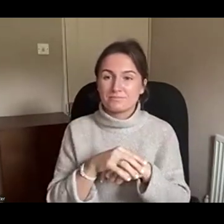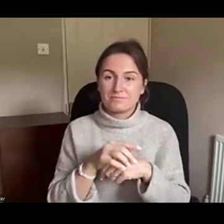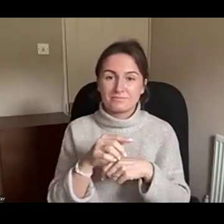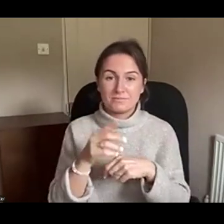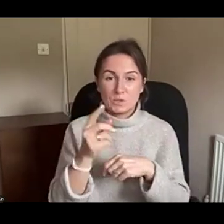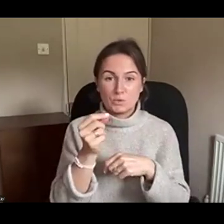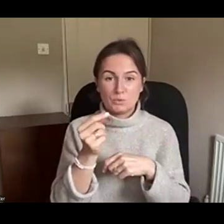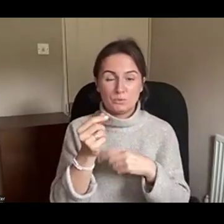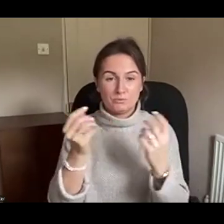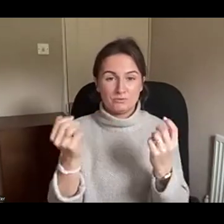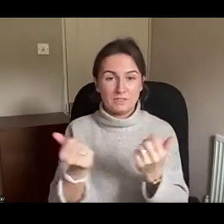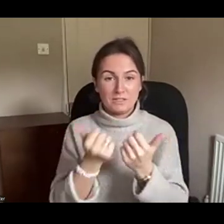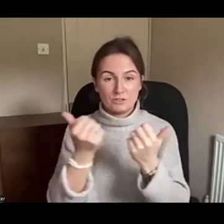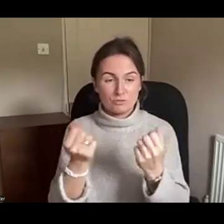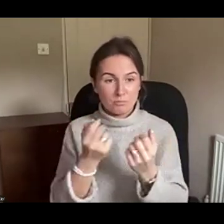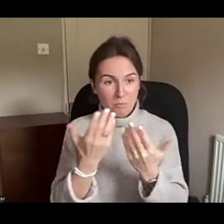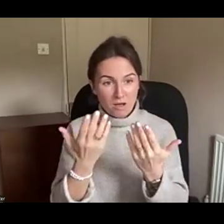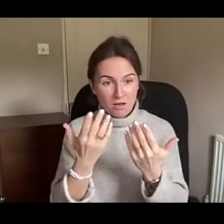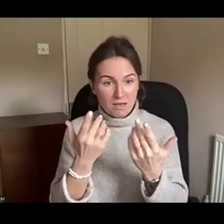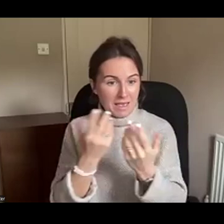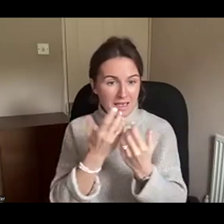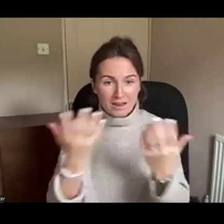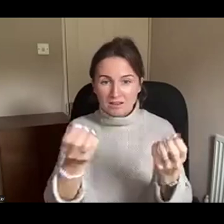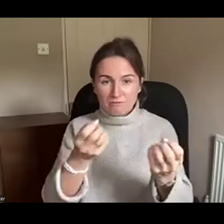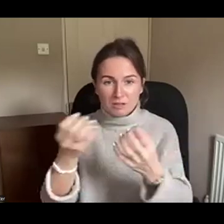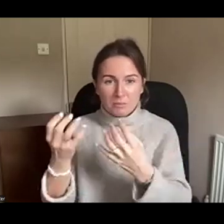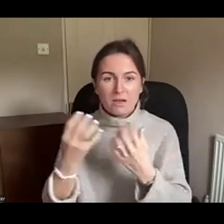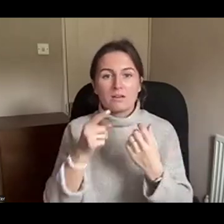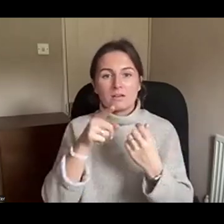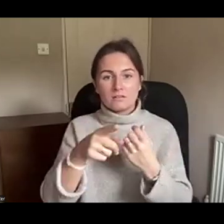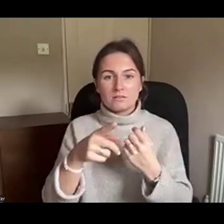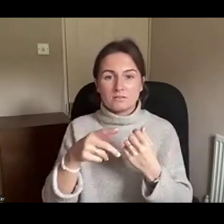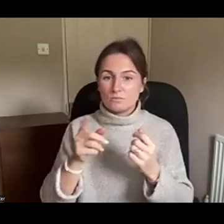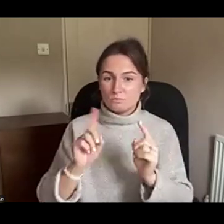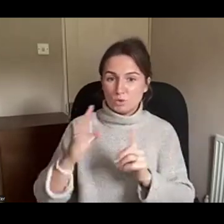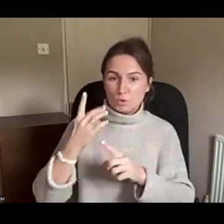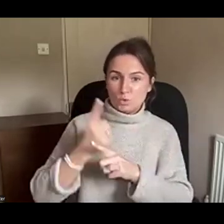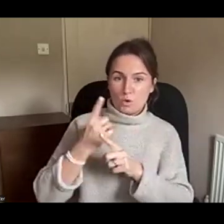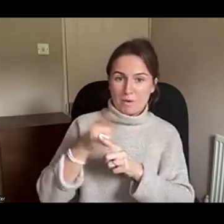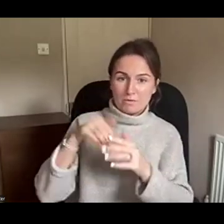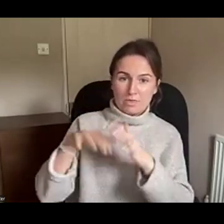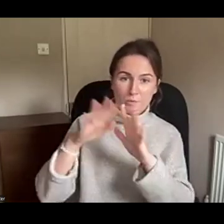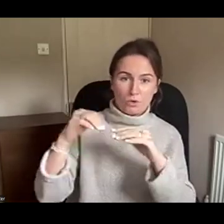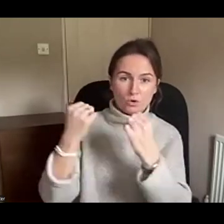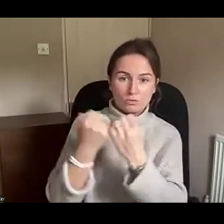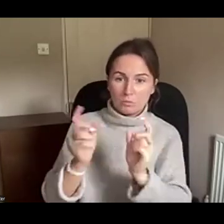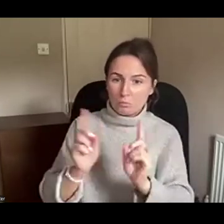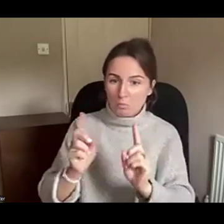if anyone could feedback and just say maybe a little bit about what you discussed in each of your groups.